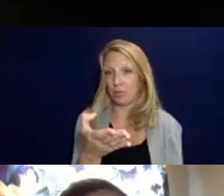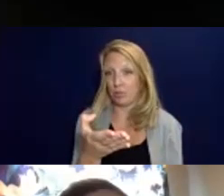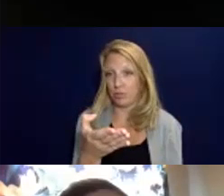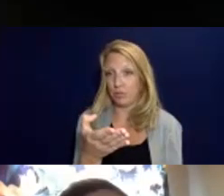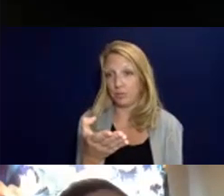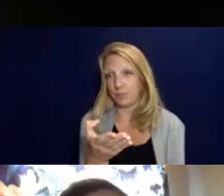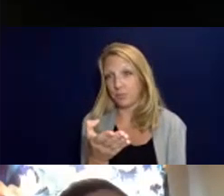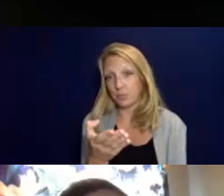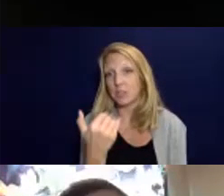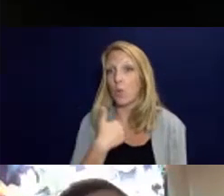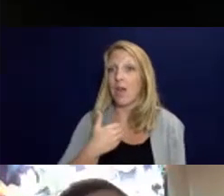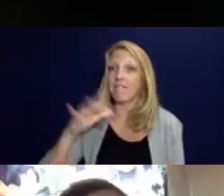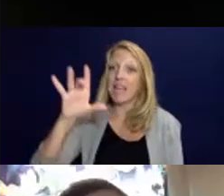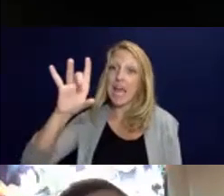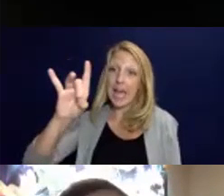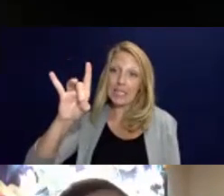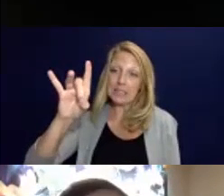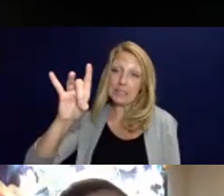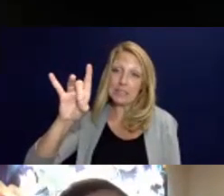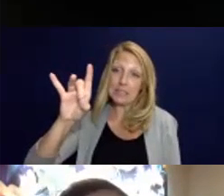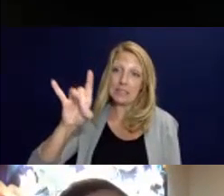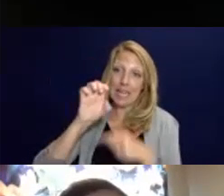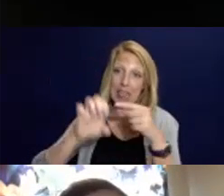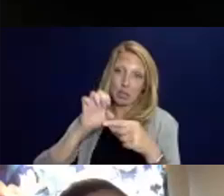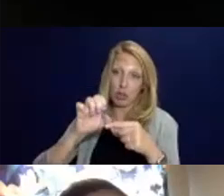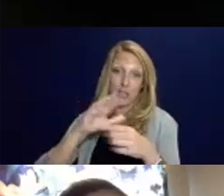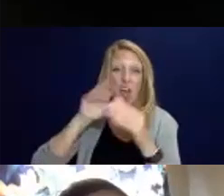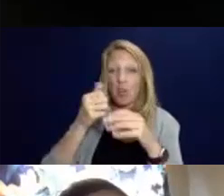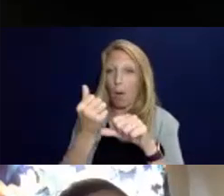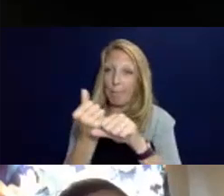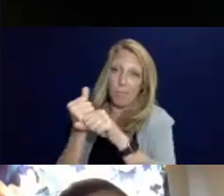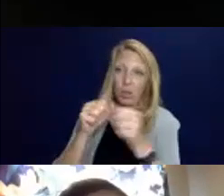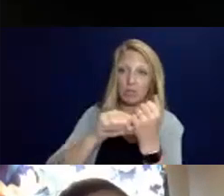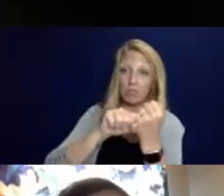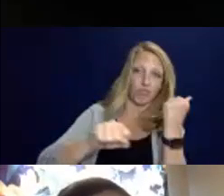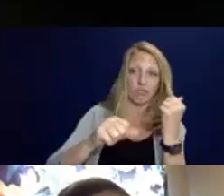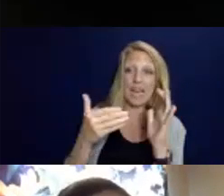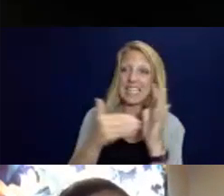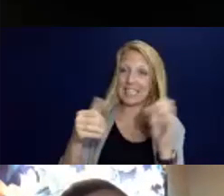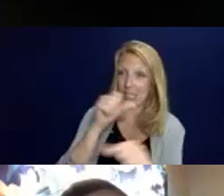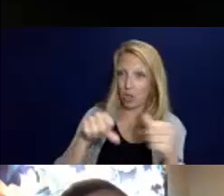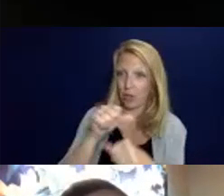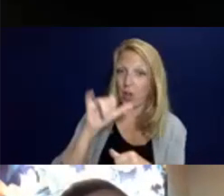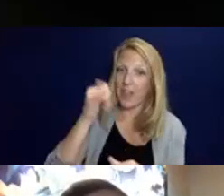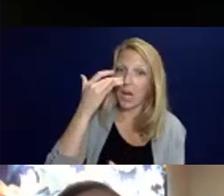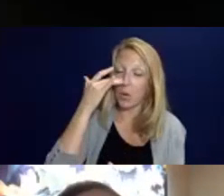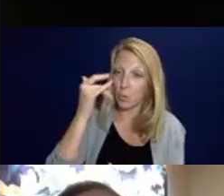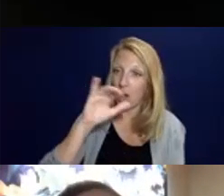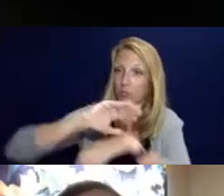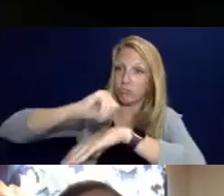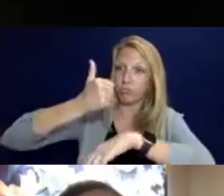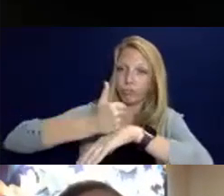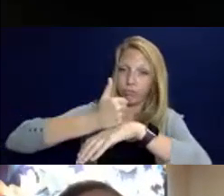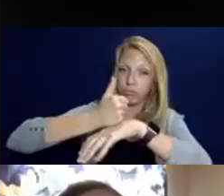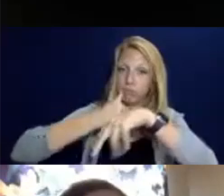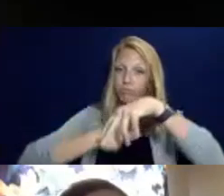electrons. So we have 8 electrons there that are repel each other. And therefore, that configuration